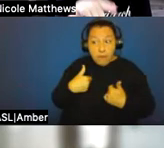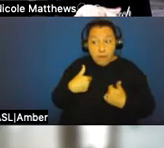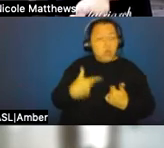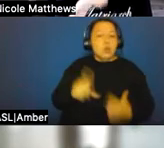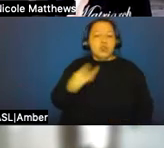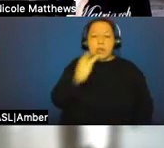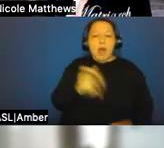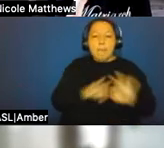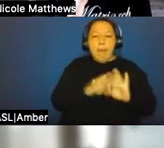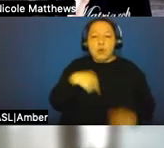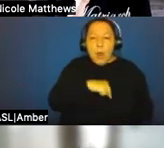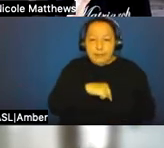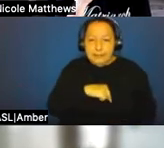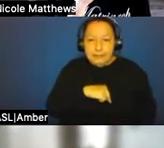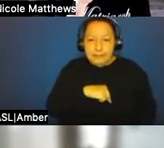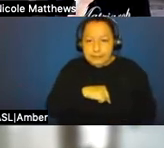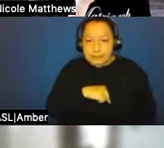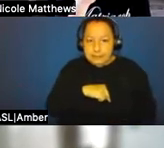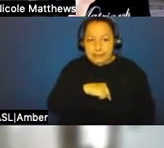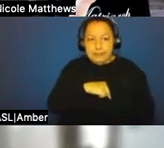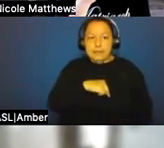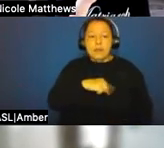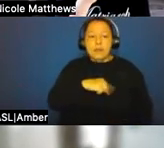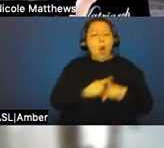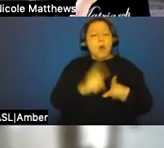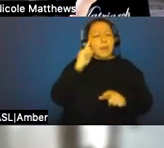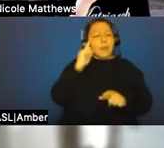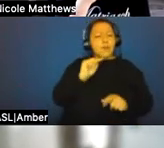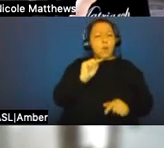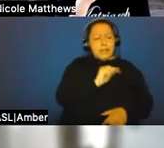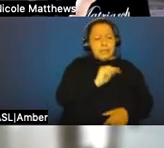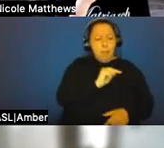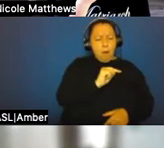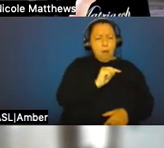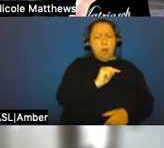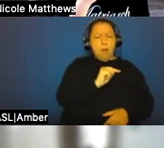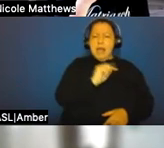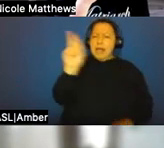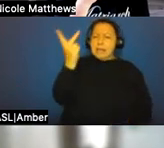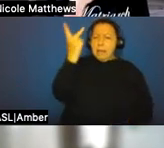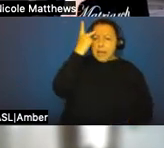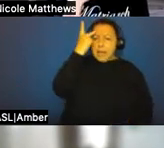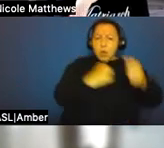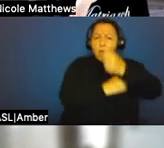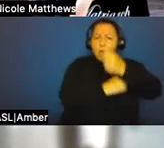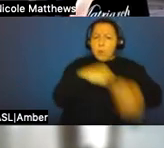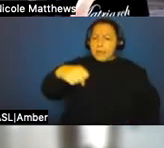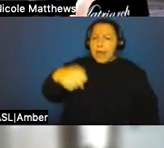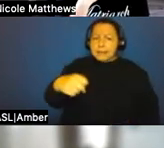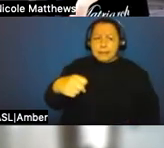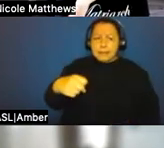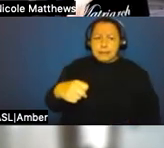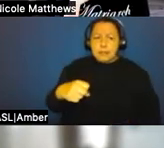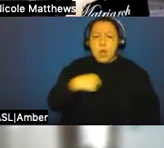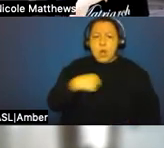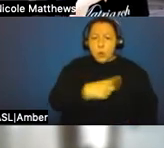Also, I think, for an advocacy model, it is a political framework. We are looking to change the